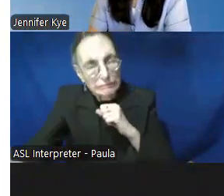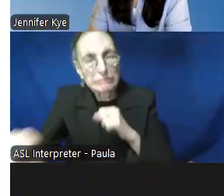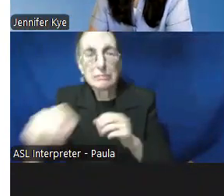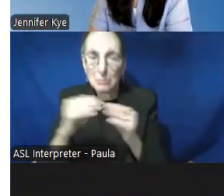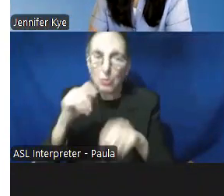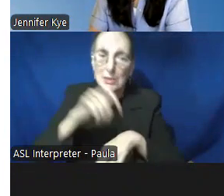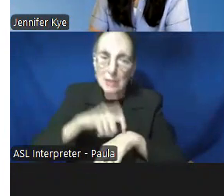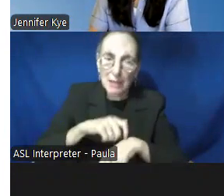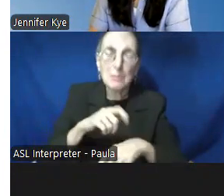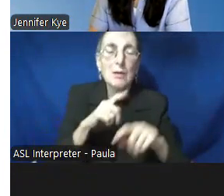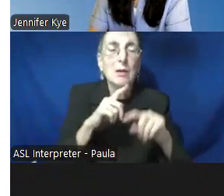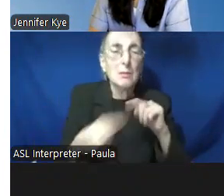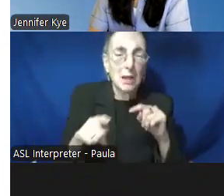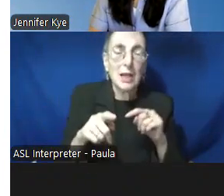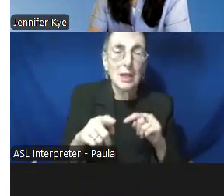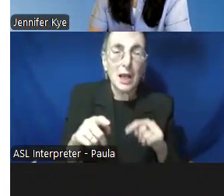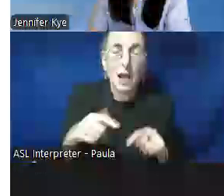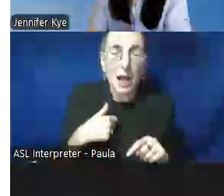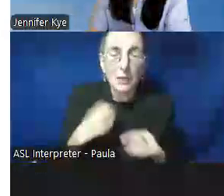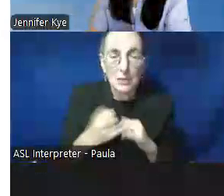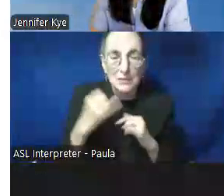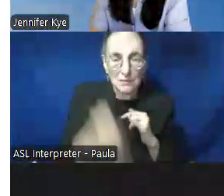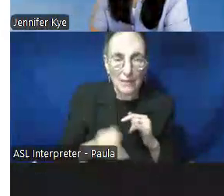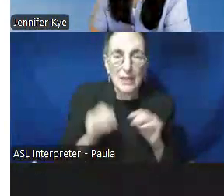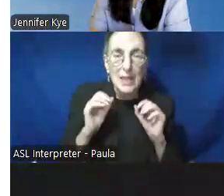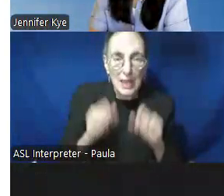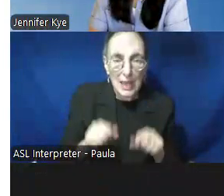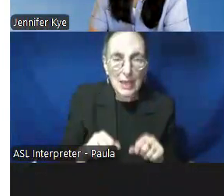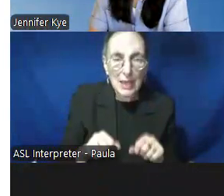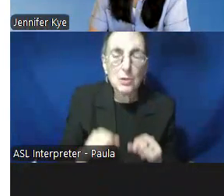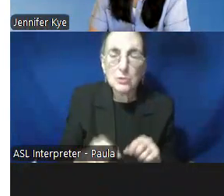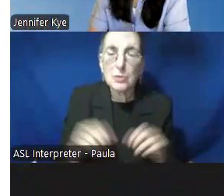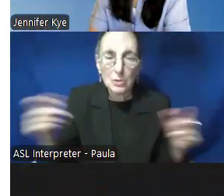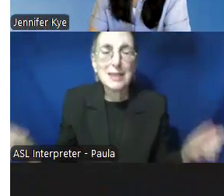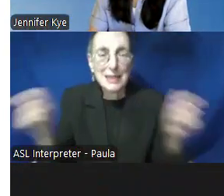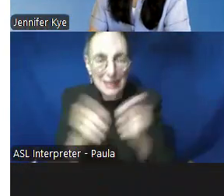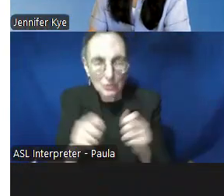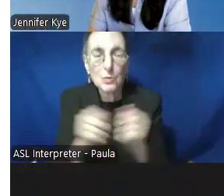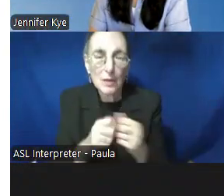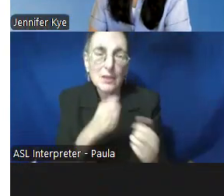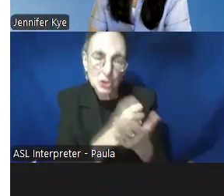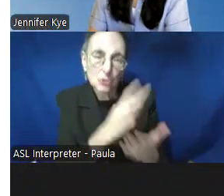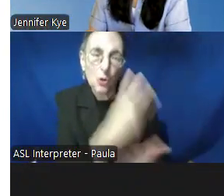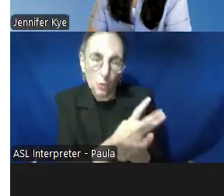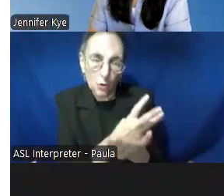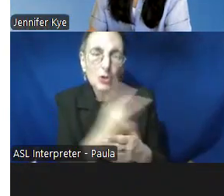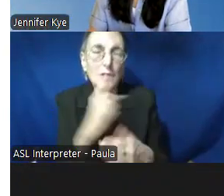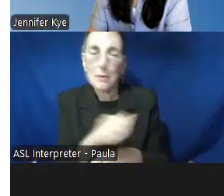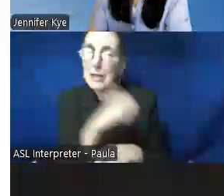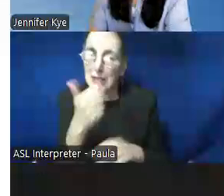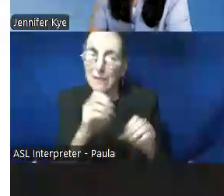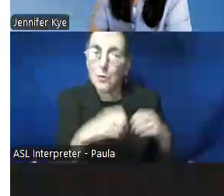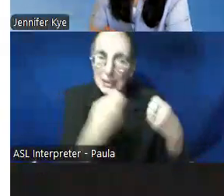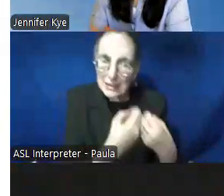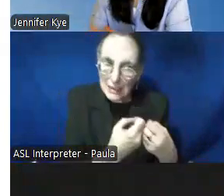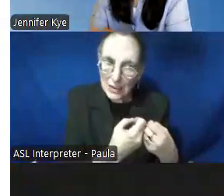was I was finally able to connect her with a social worker from a different organization. And after that,